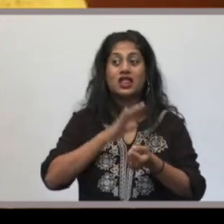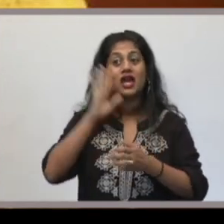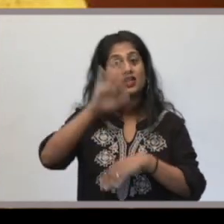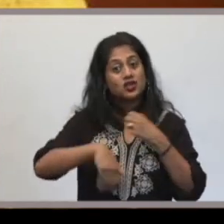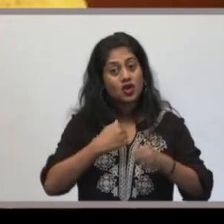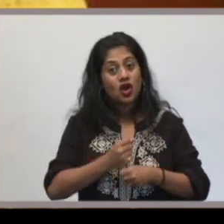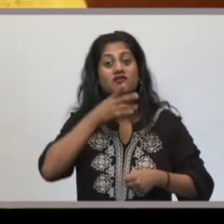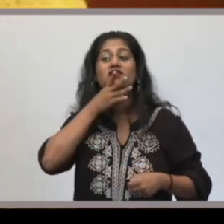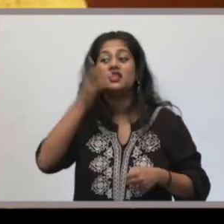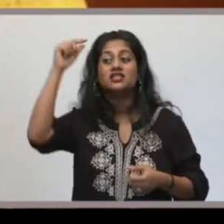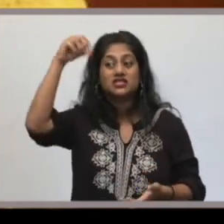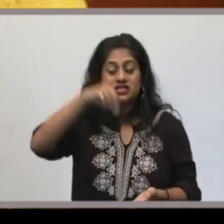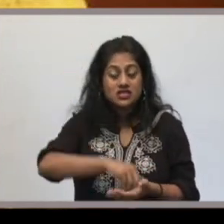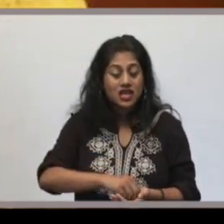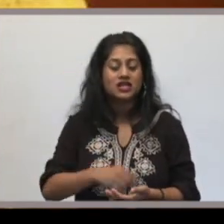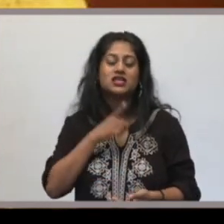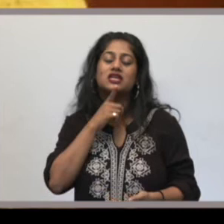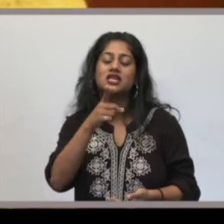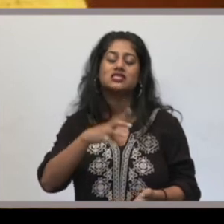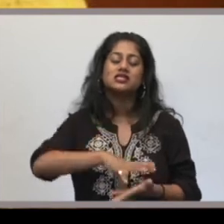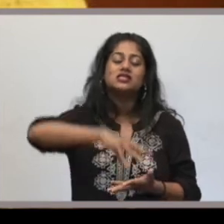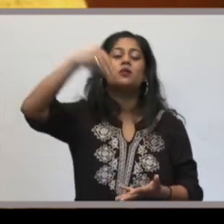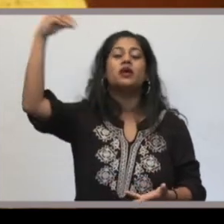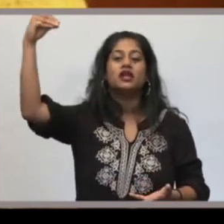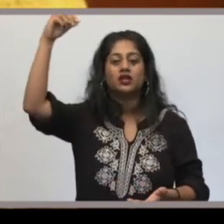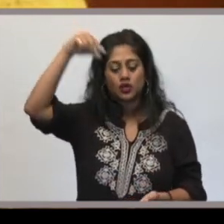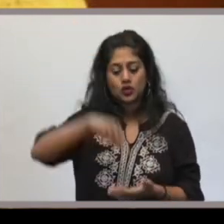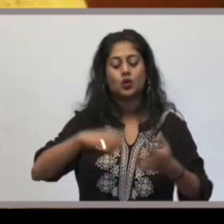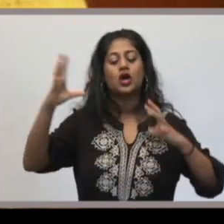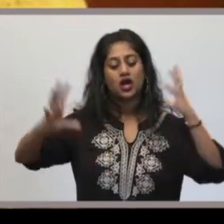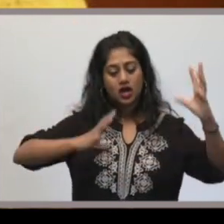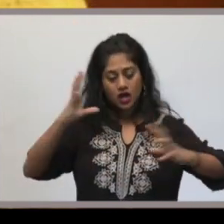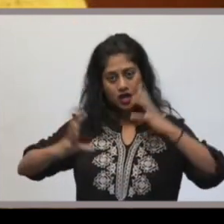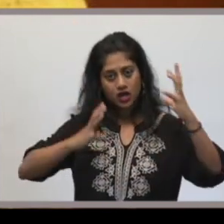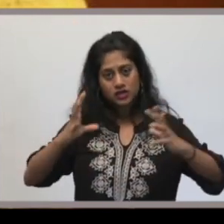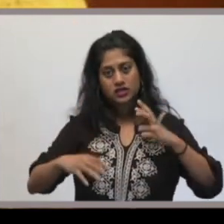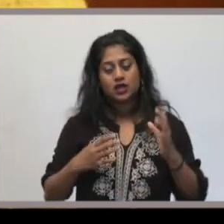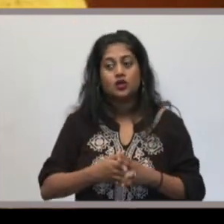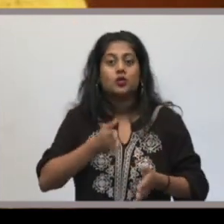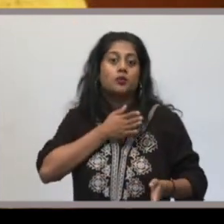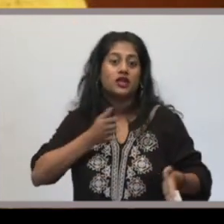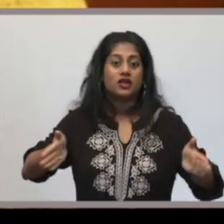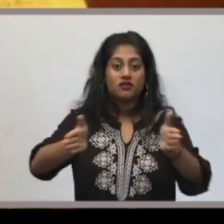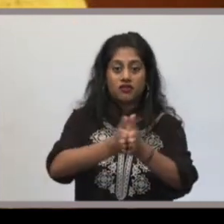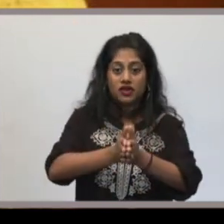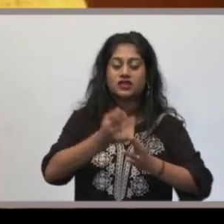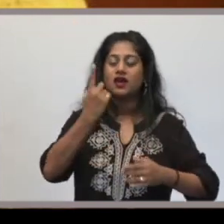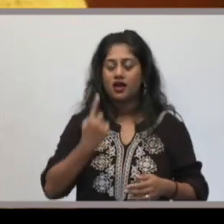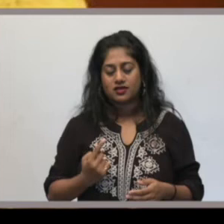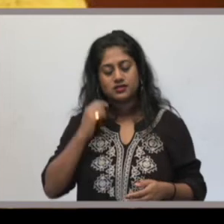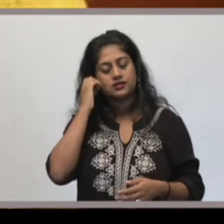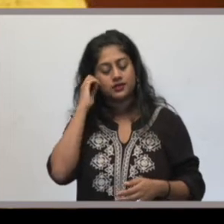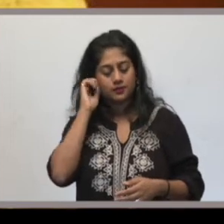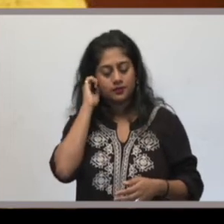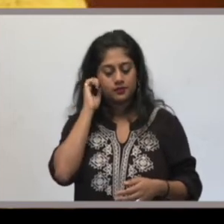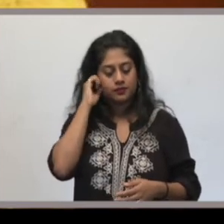Holy Spirit of God. That's who the comforter is. God's Holy Spirit. You know, one of the jobs of the Holy